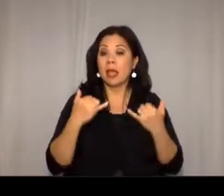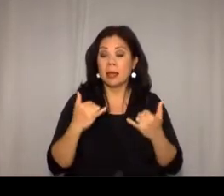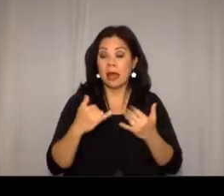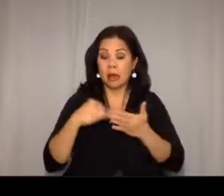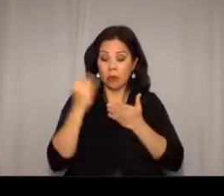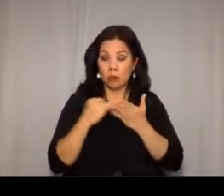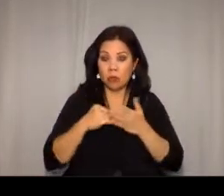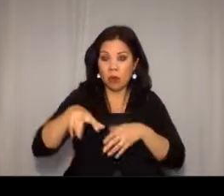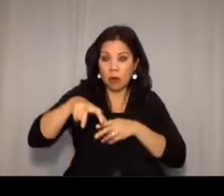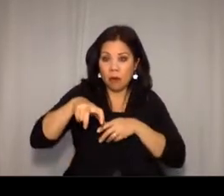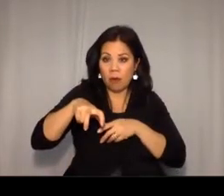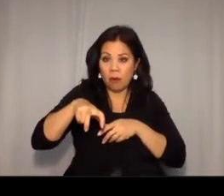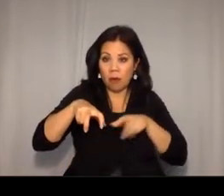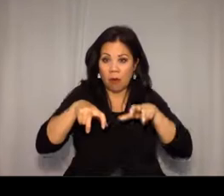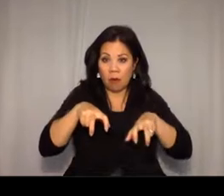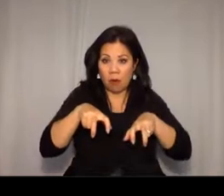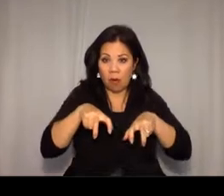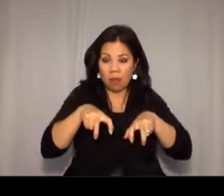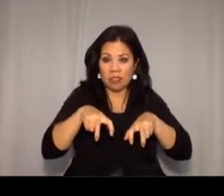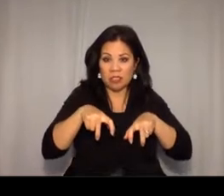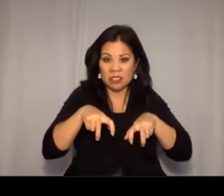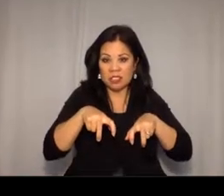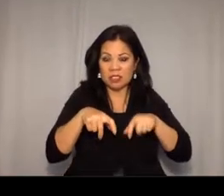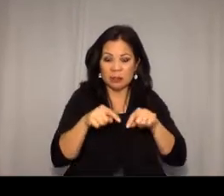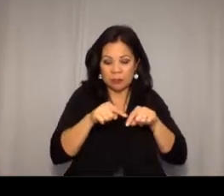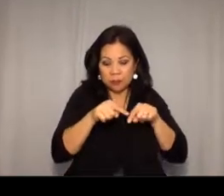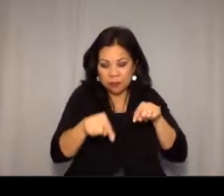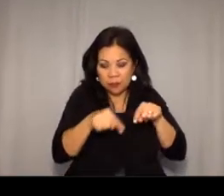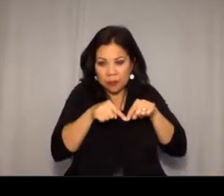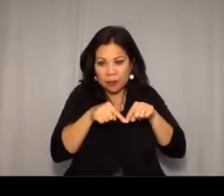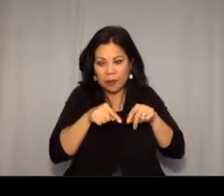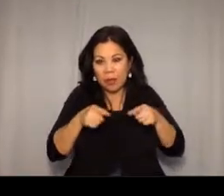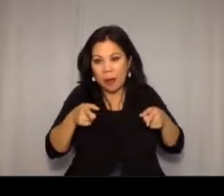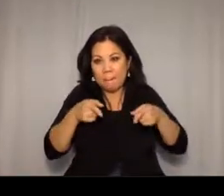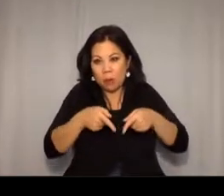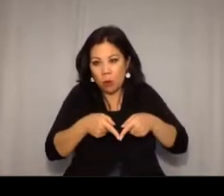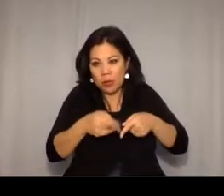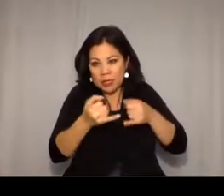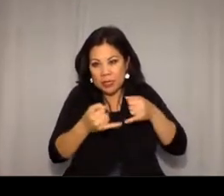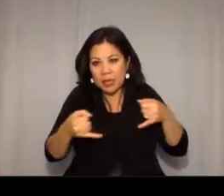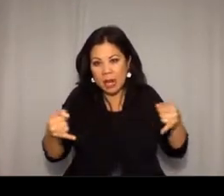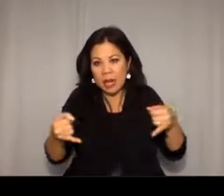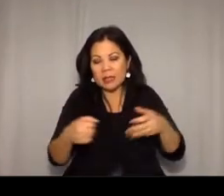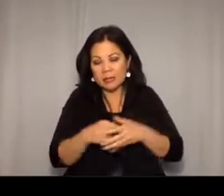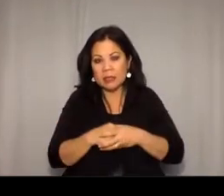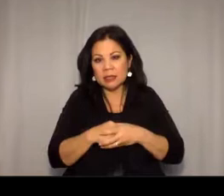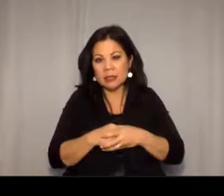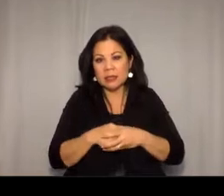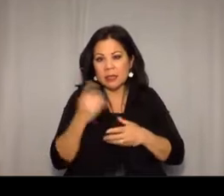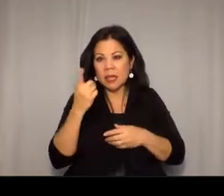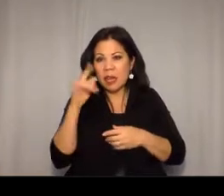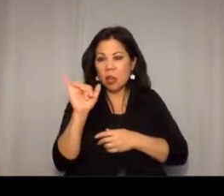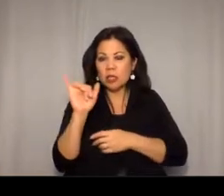claws basically are 2 little kind of scoopy pointy lines that look like the bird is